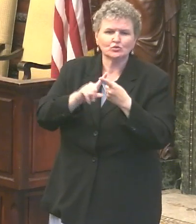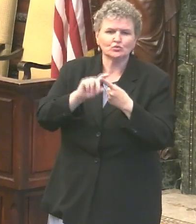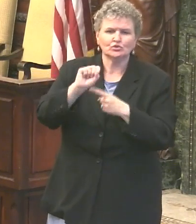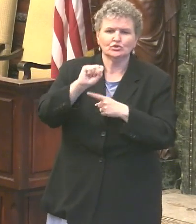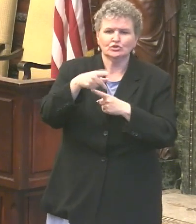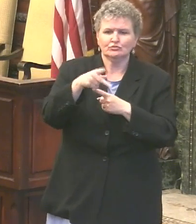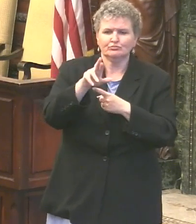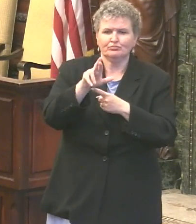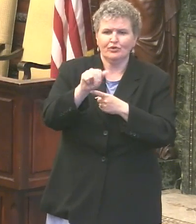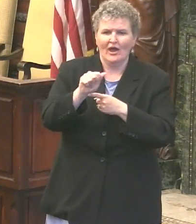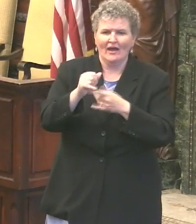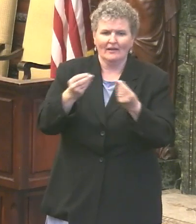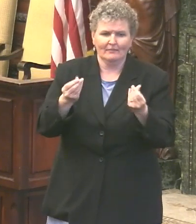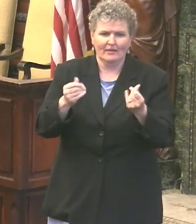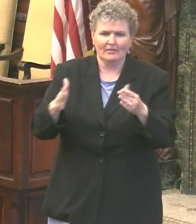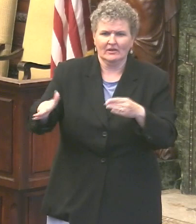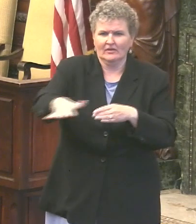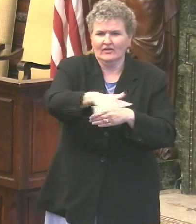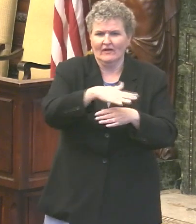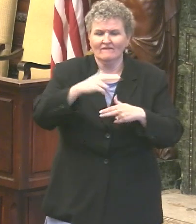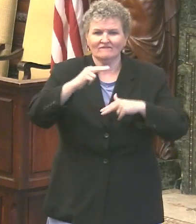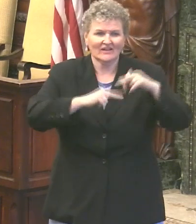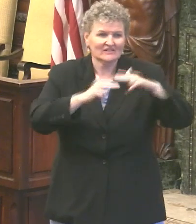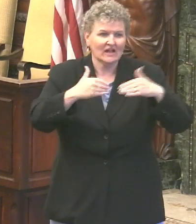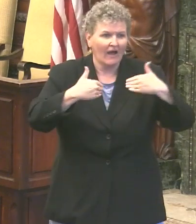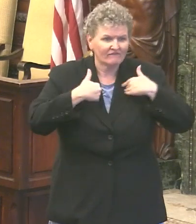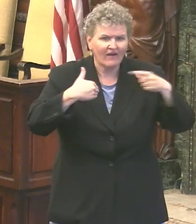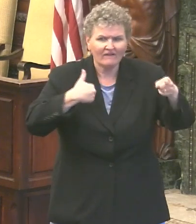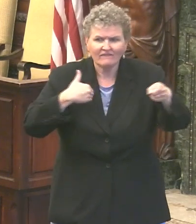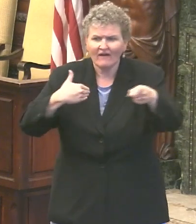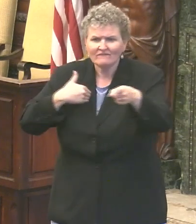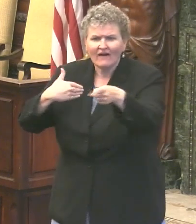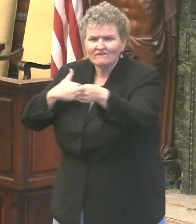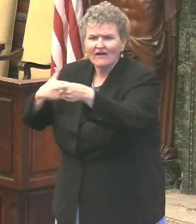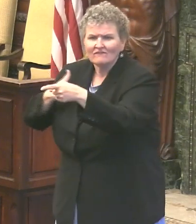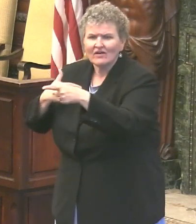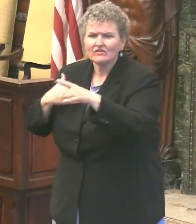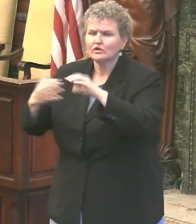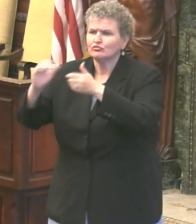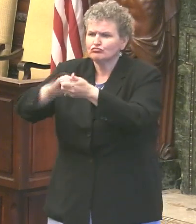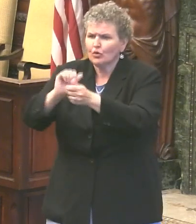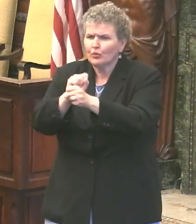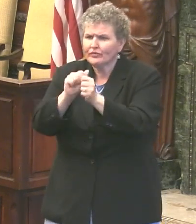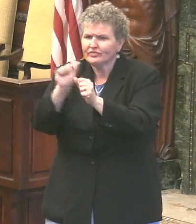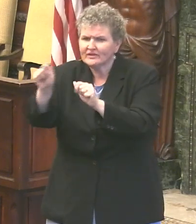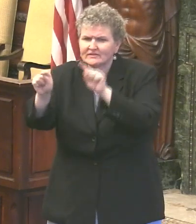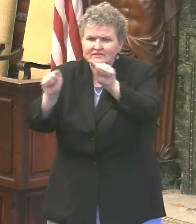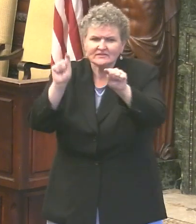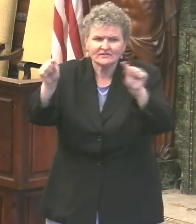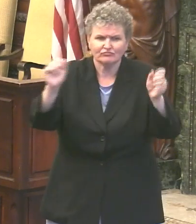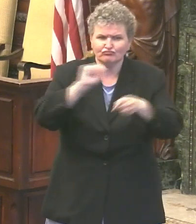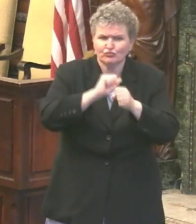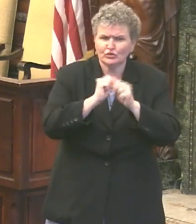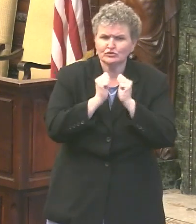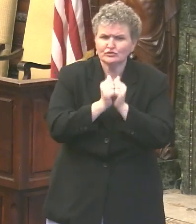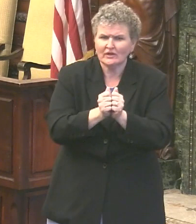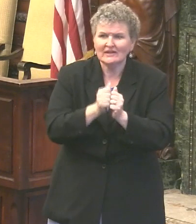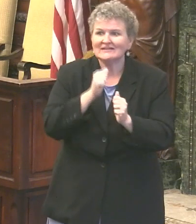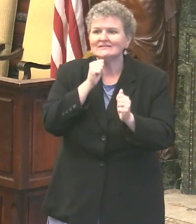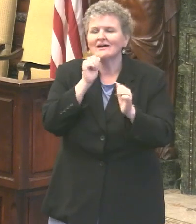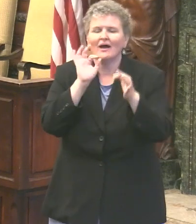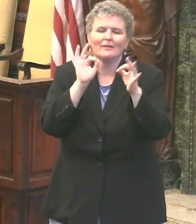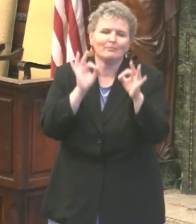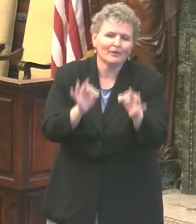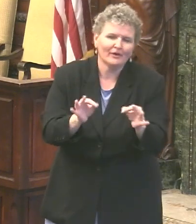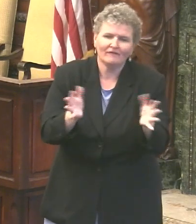of balancing where the facilities we were able to get open at the libraries and the schools were. So recognizing it's not a perfect solution. And I will